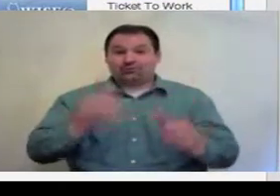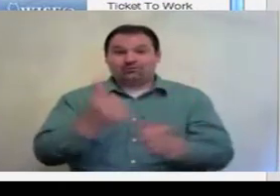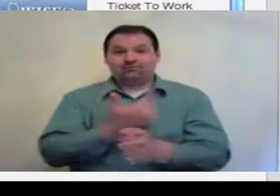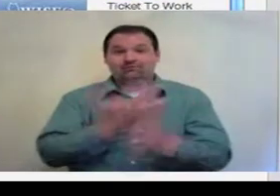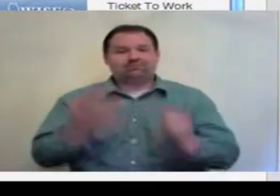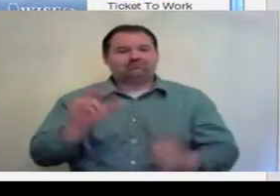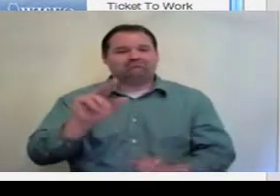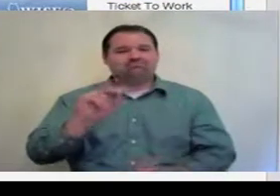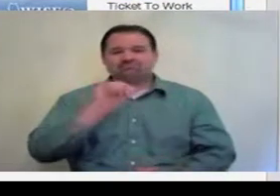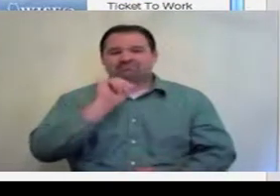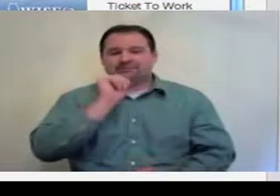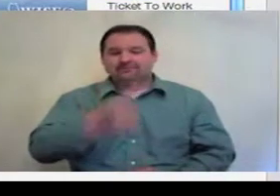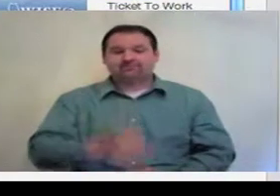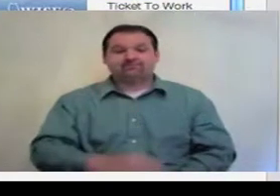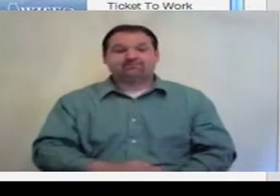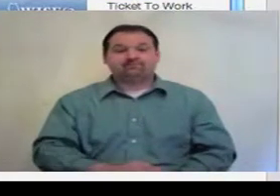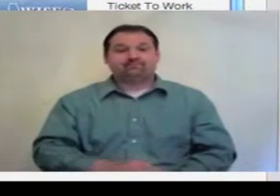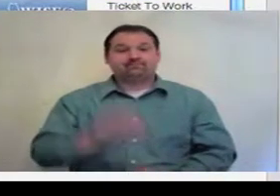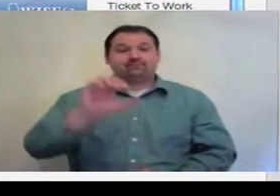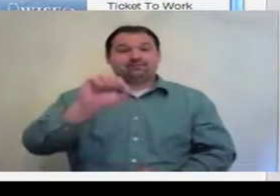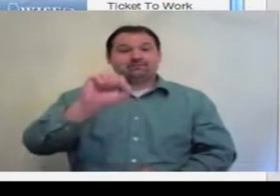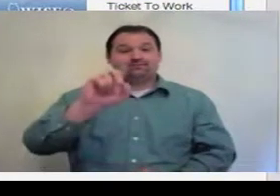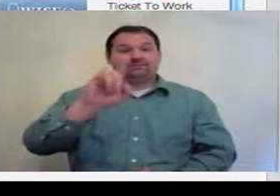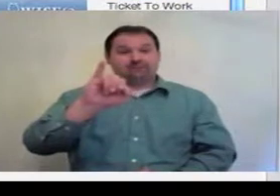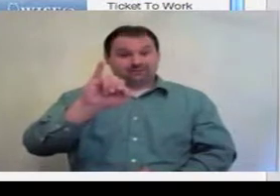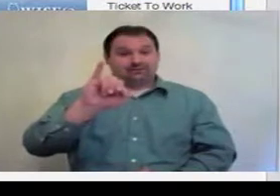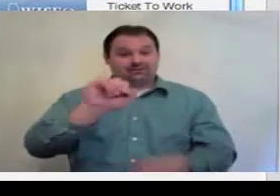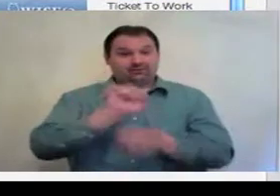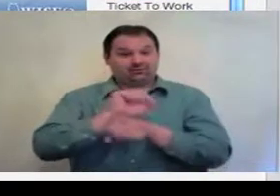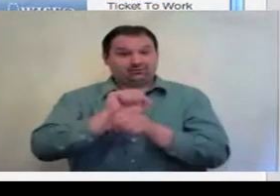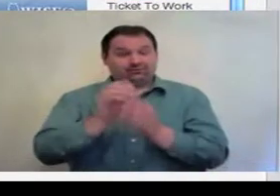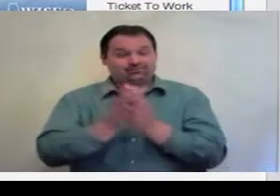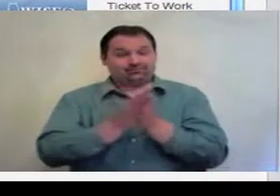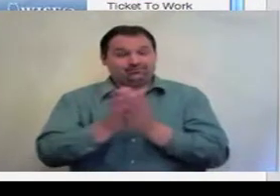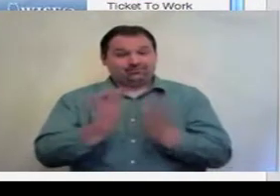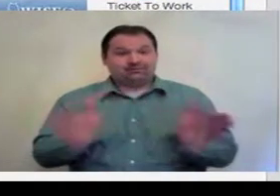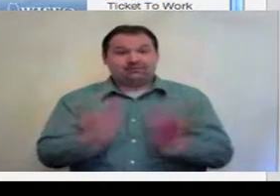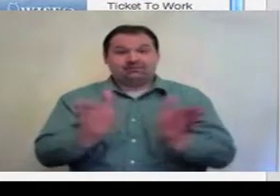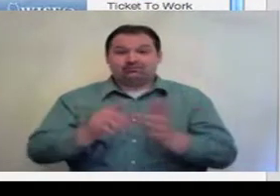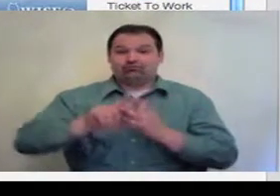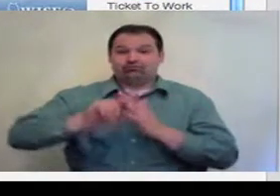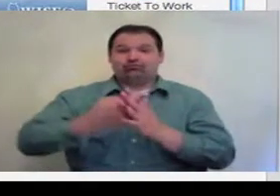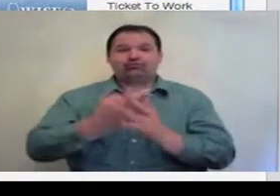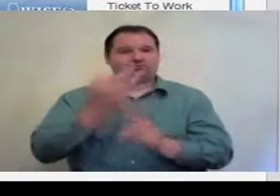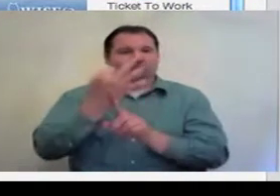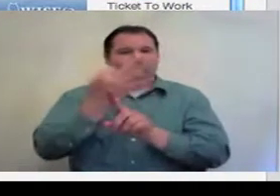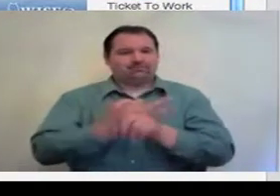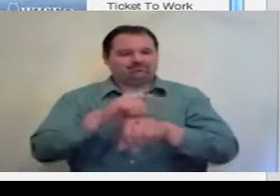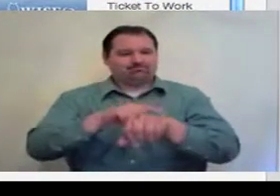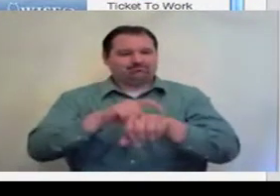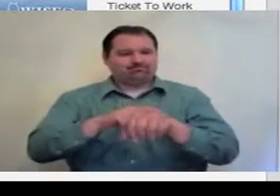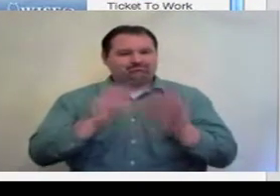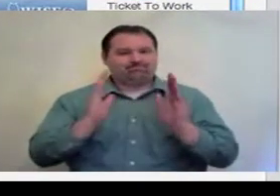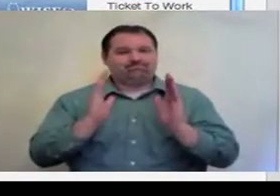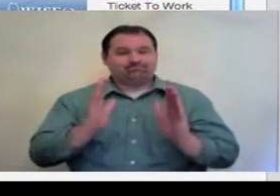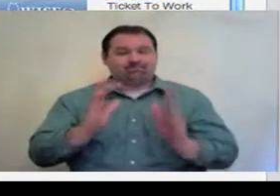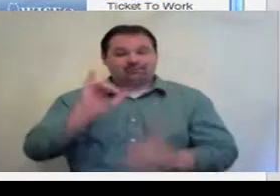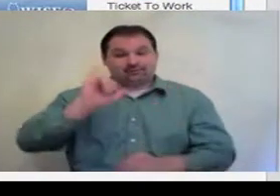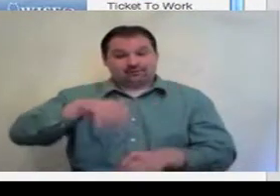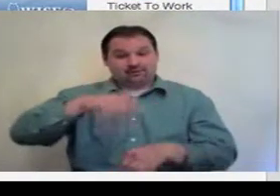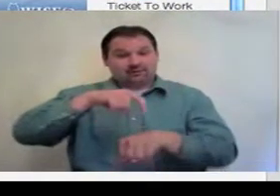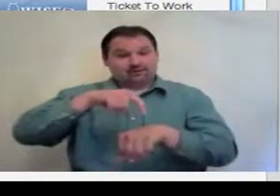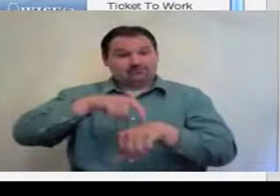everything. The SSDI work incentives start off with a 9-month trial work period. And what this is that